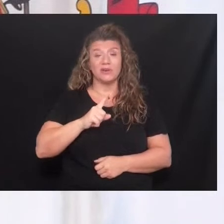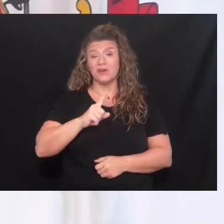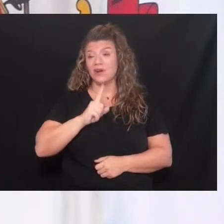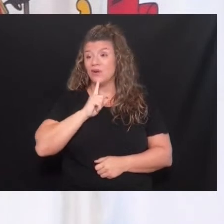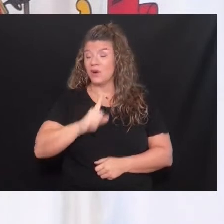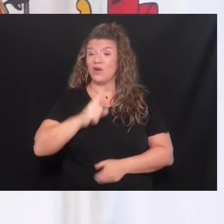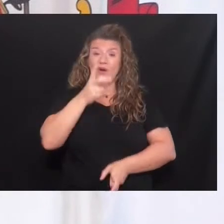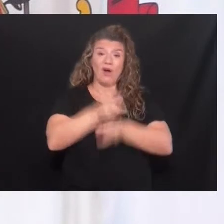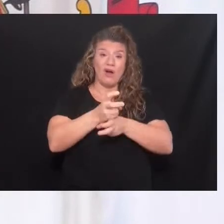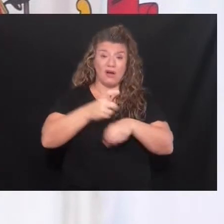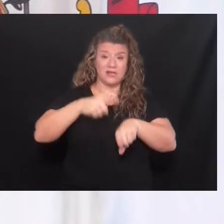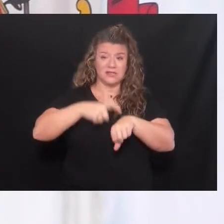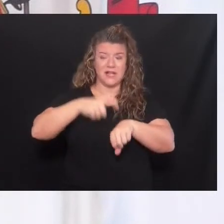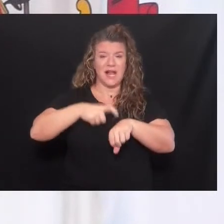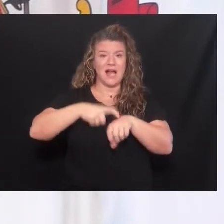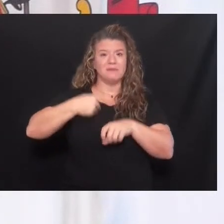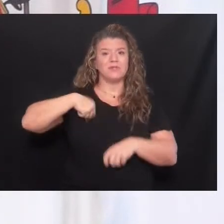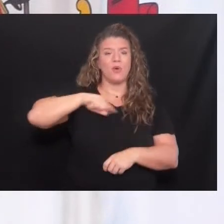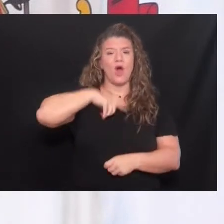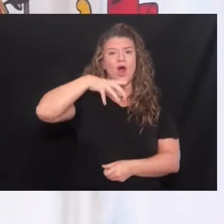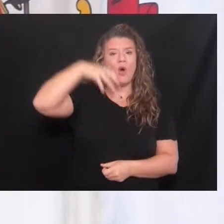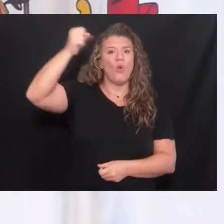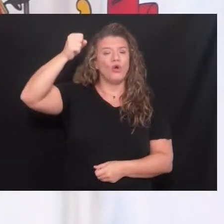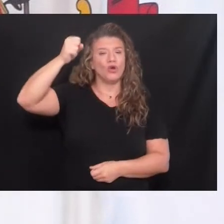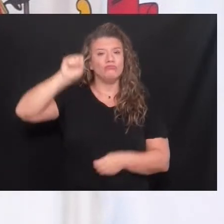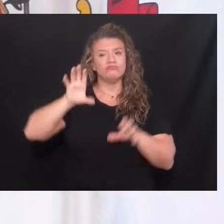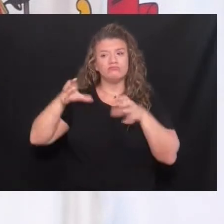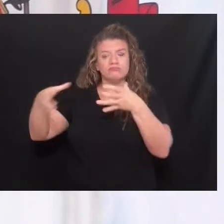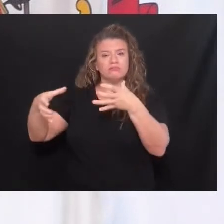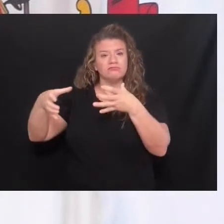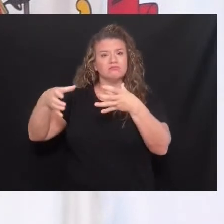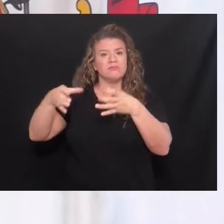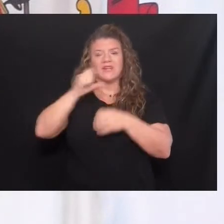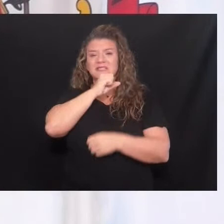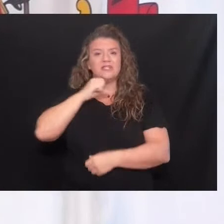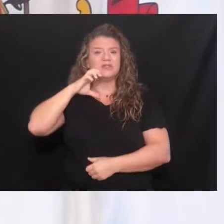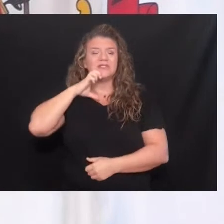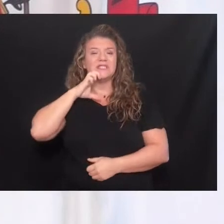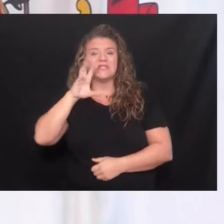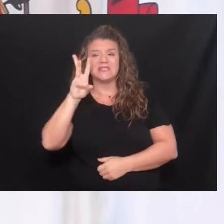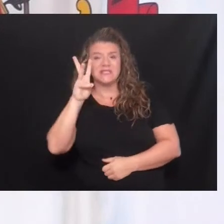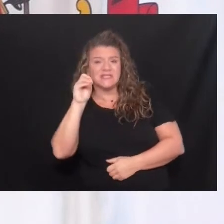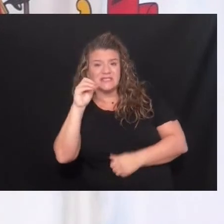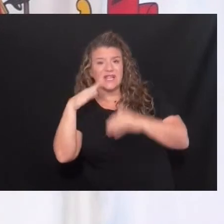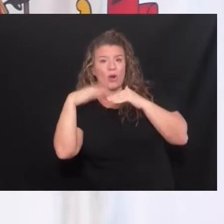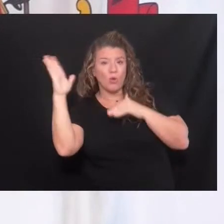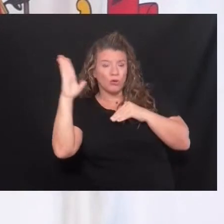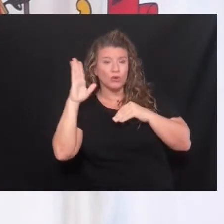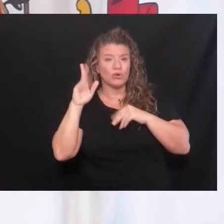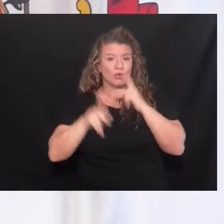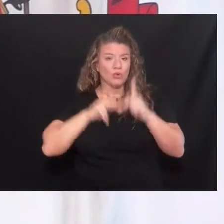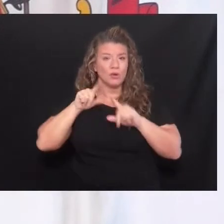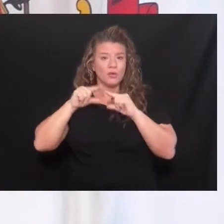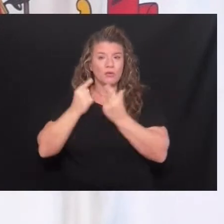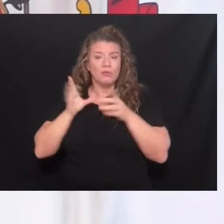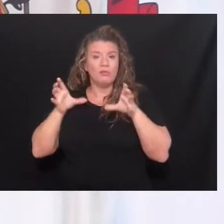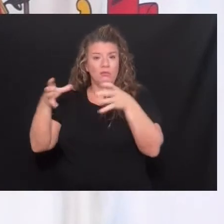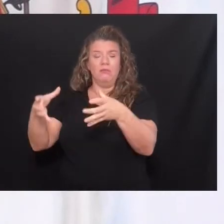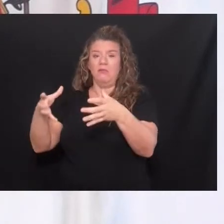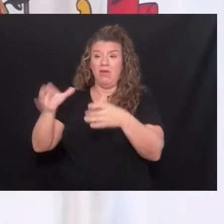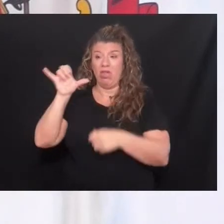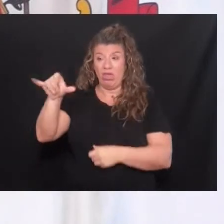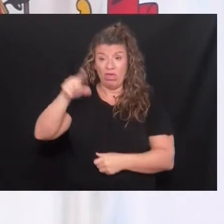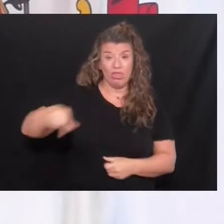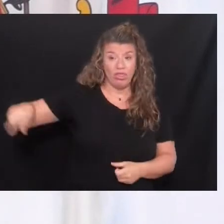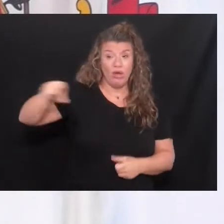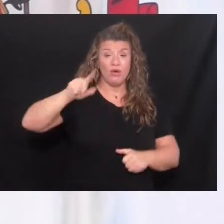punch to our elderly folks, 65 and older or 60 and older. Every one of these people